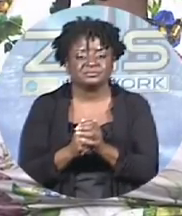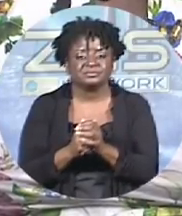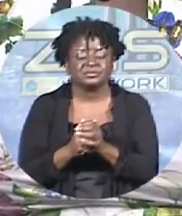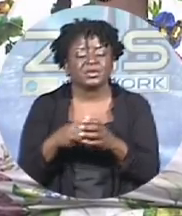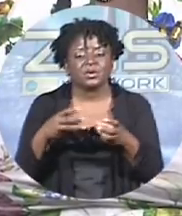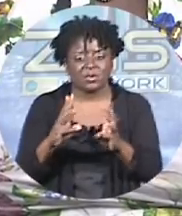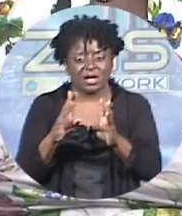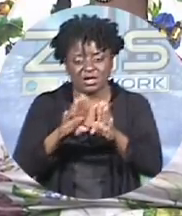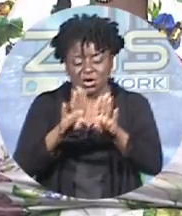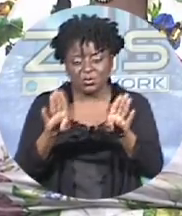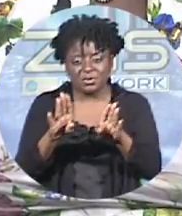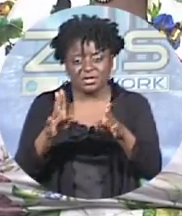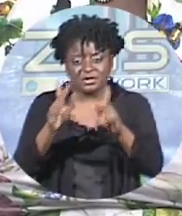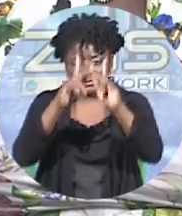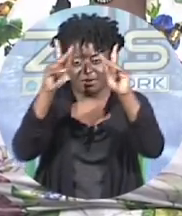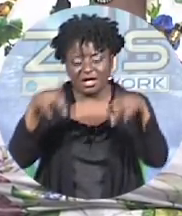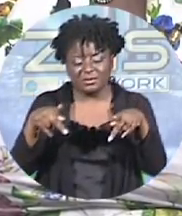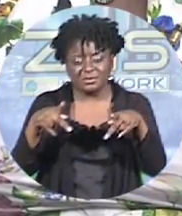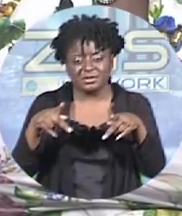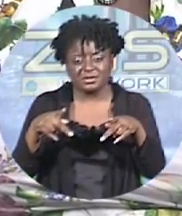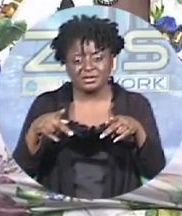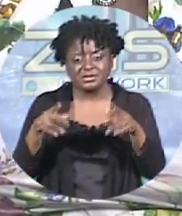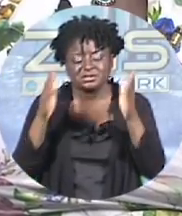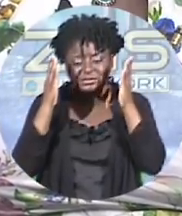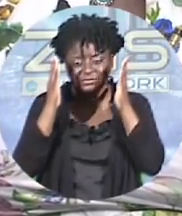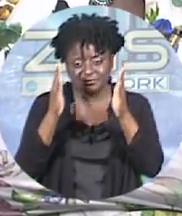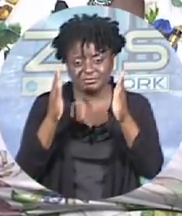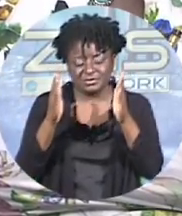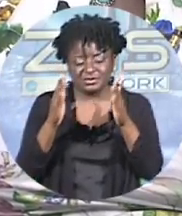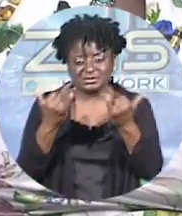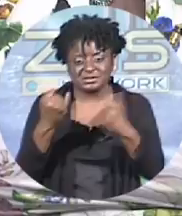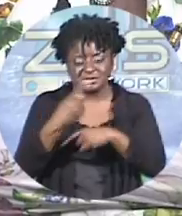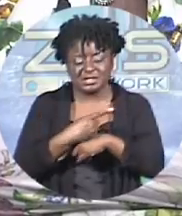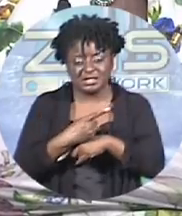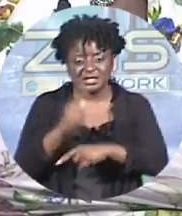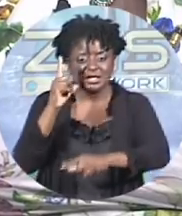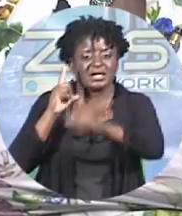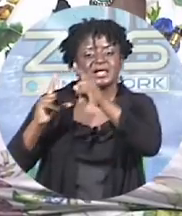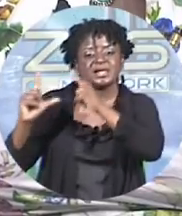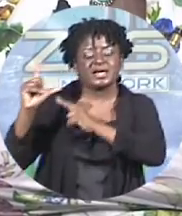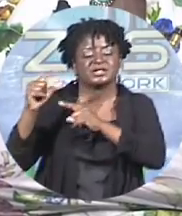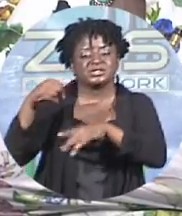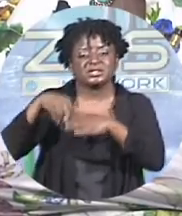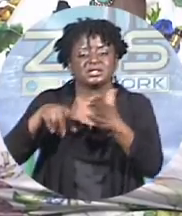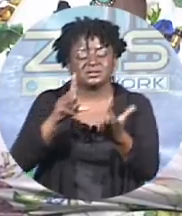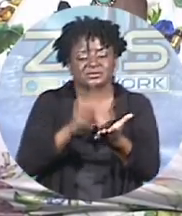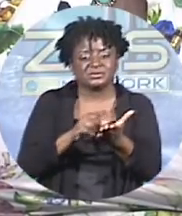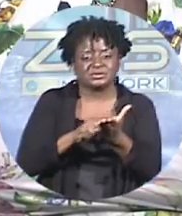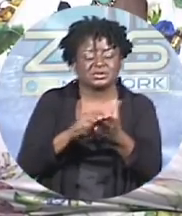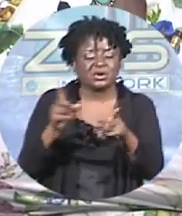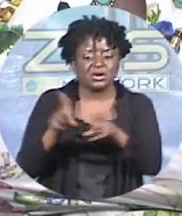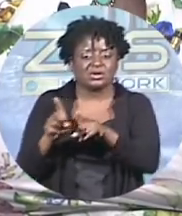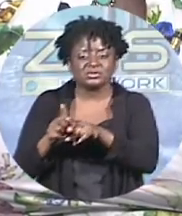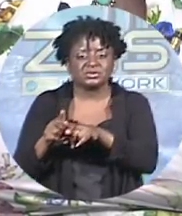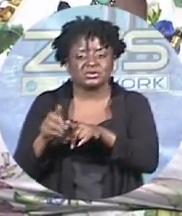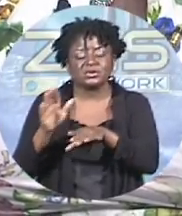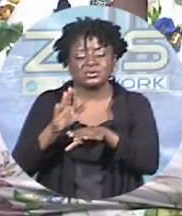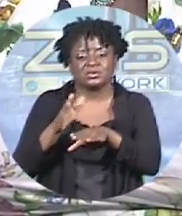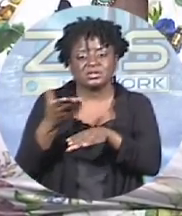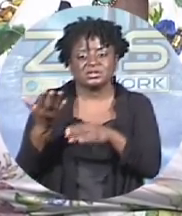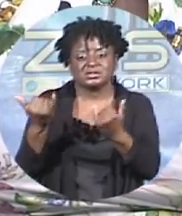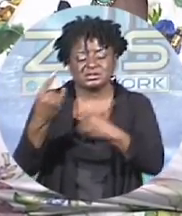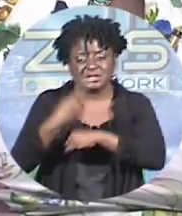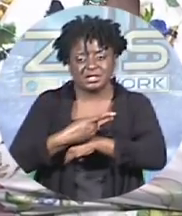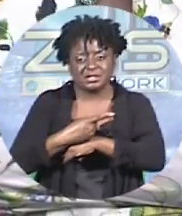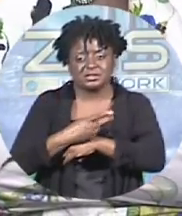Well, while the opening of Parliament took center stage today, a legend in broadcasting also took to the stage today to end a chapter